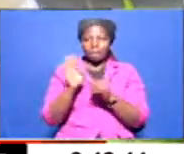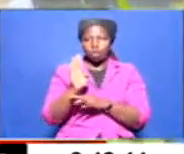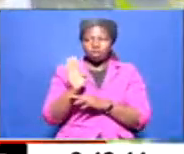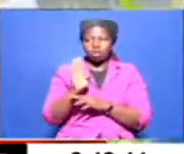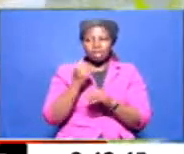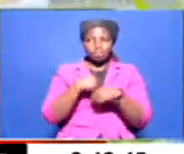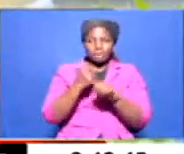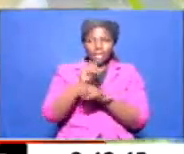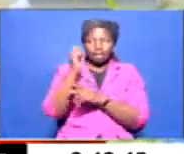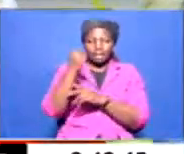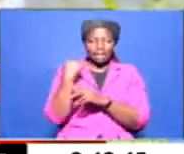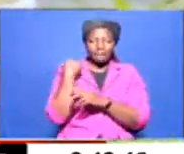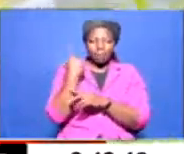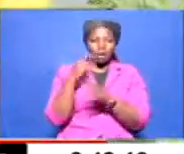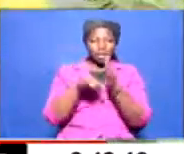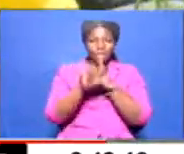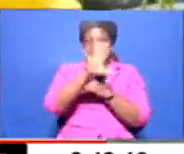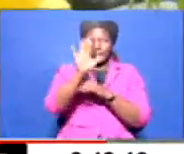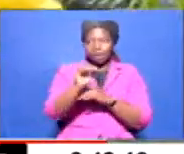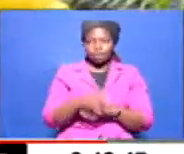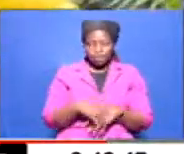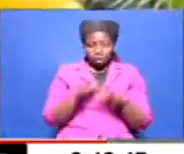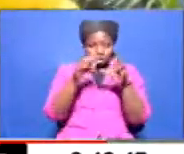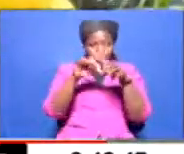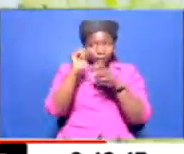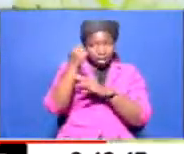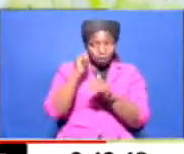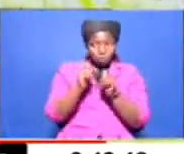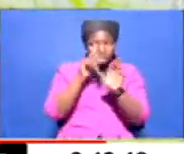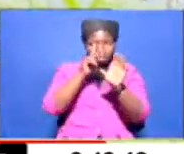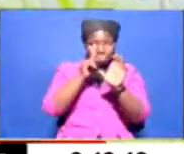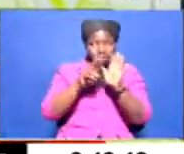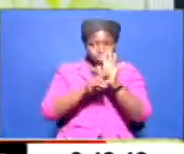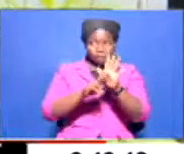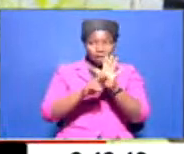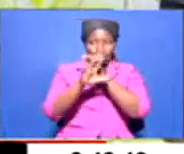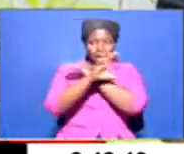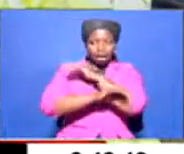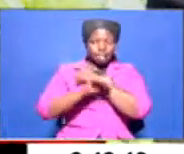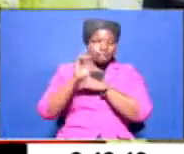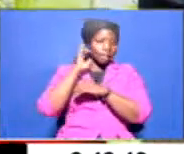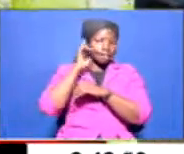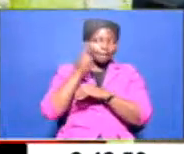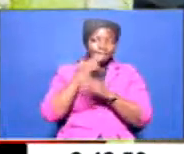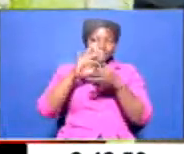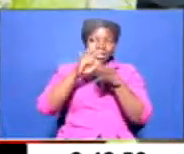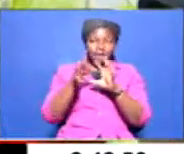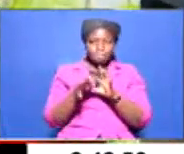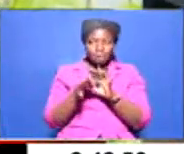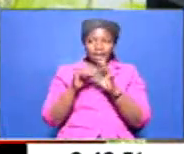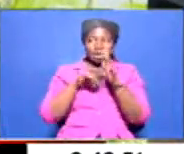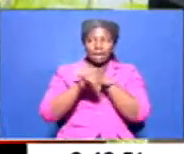The Kenyan contingent that represented the country at the Deaflympics in Brazil arrived home today morning.